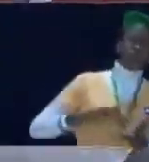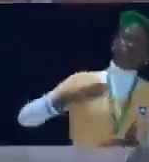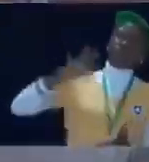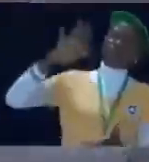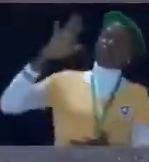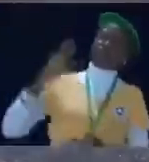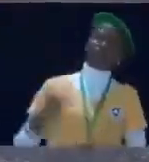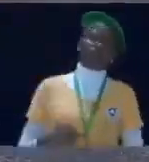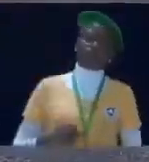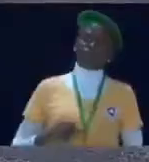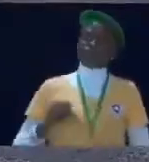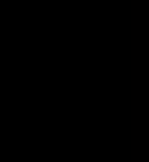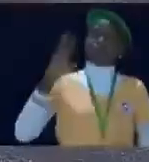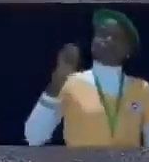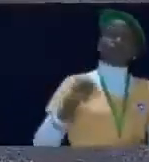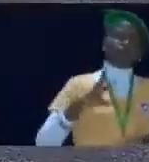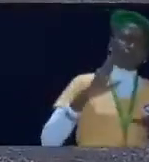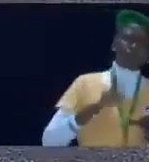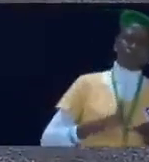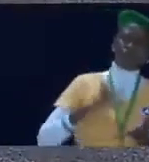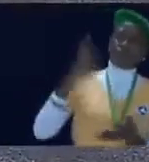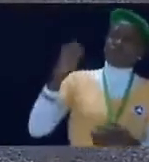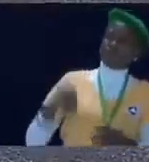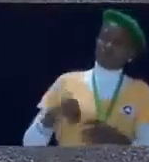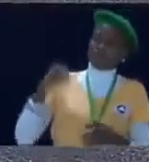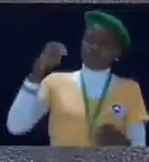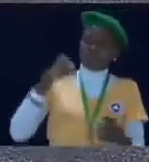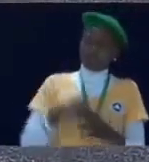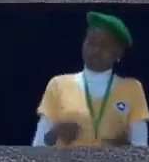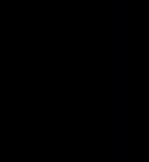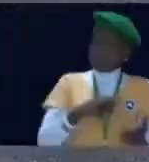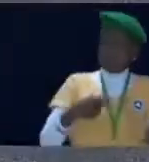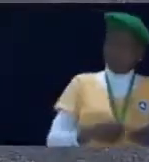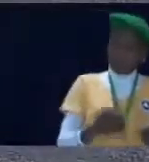are glorious, so glorious.